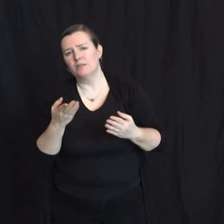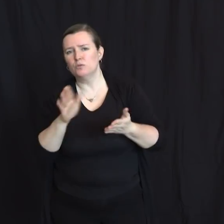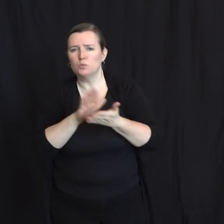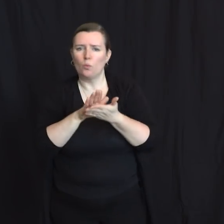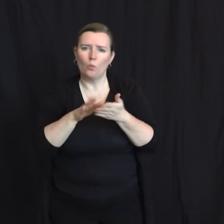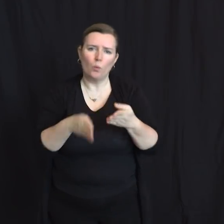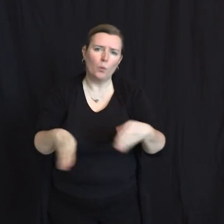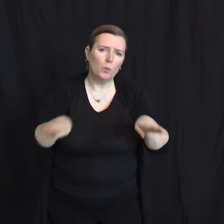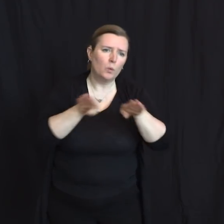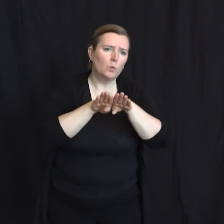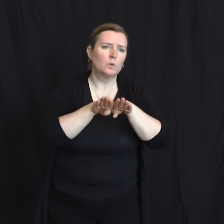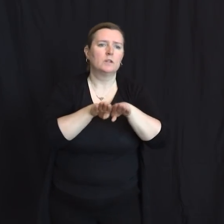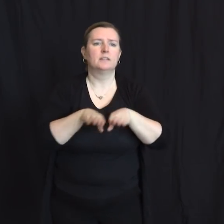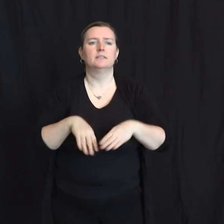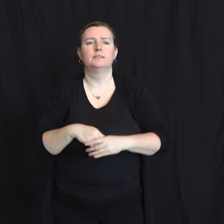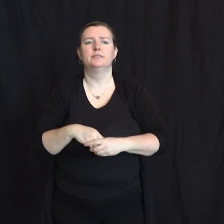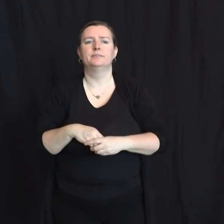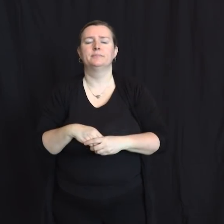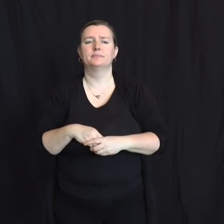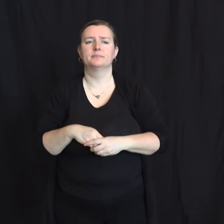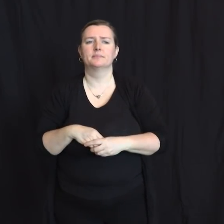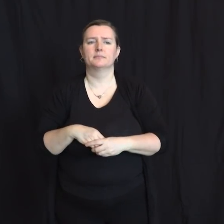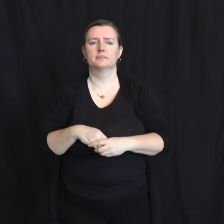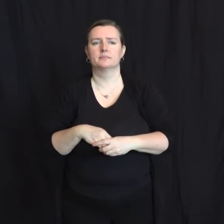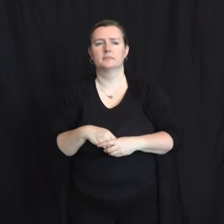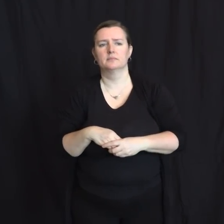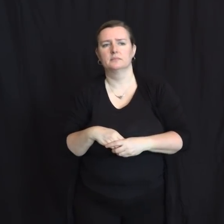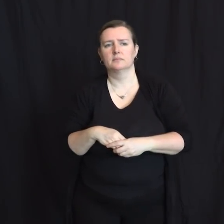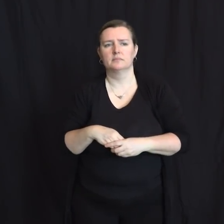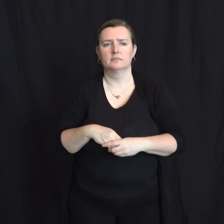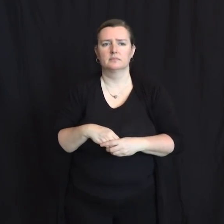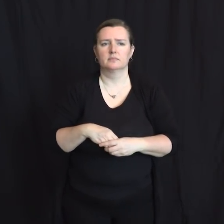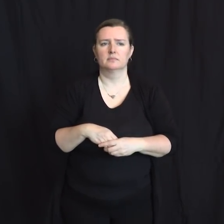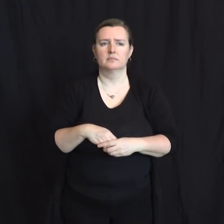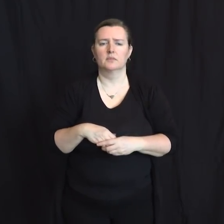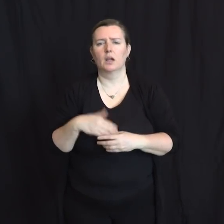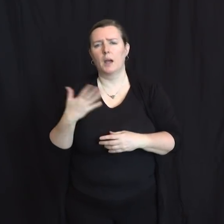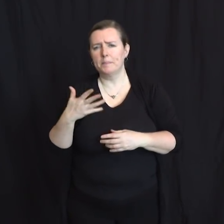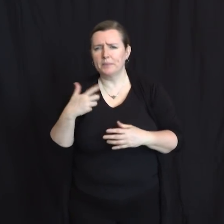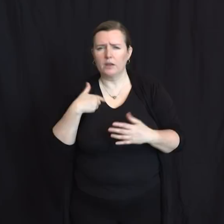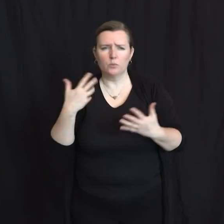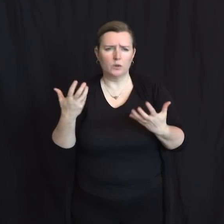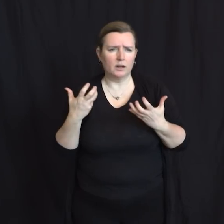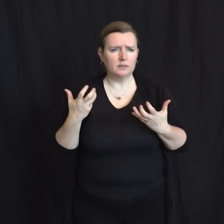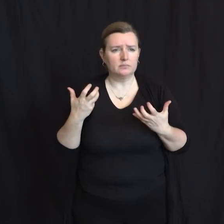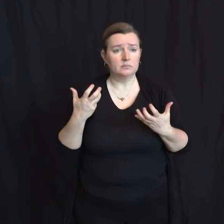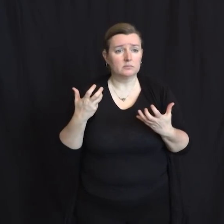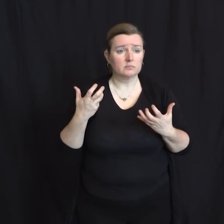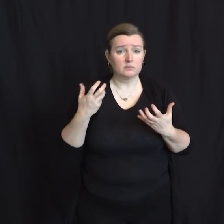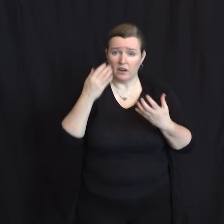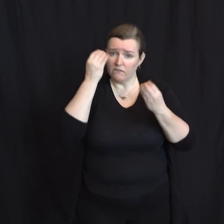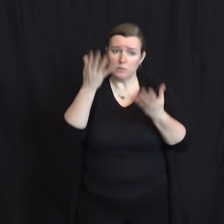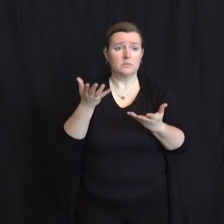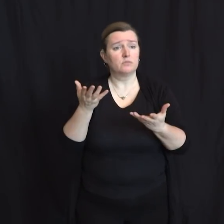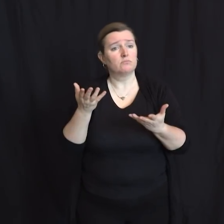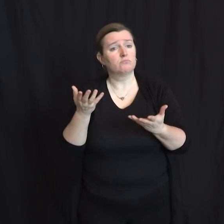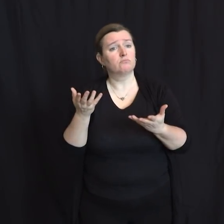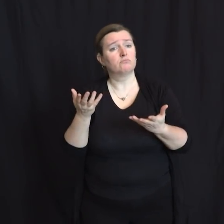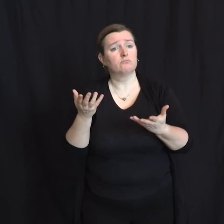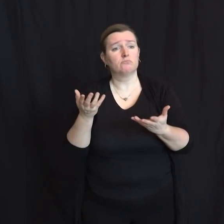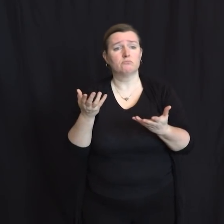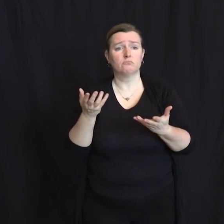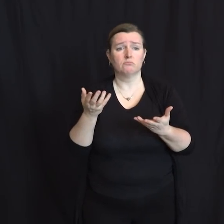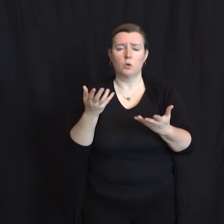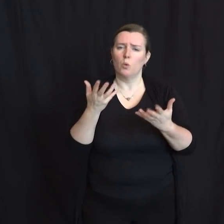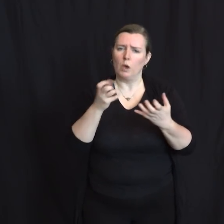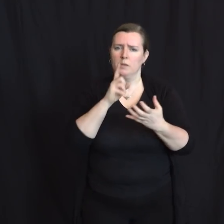our chest and say, hey, we close schools. We want to make sure whatever we give you is right and that we have deep conviction about it. And again,